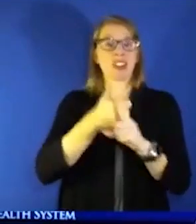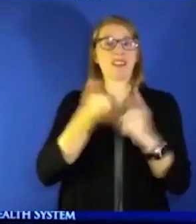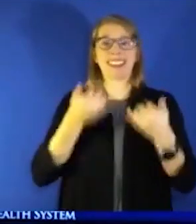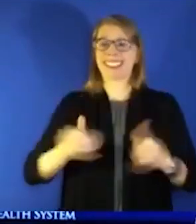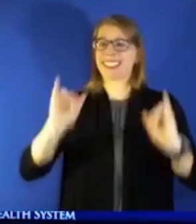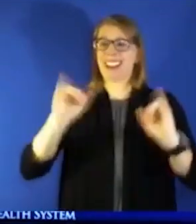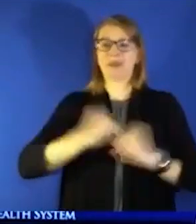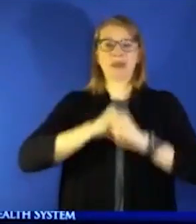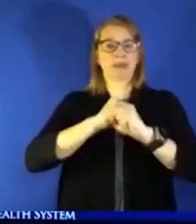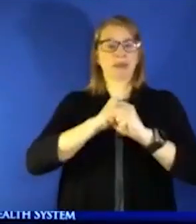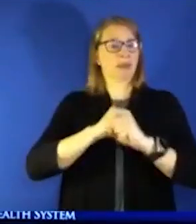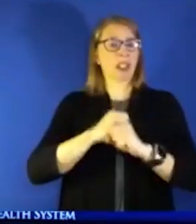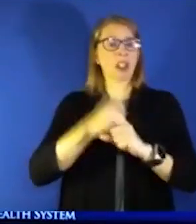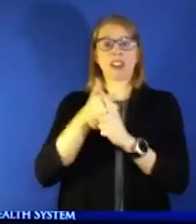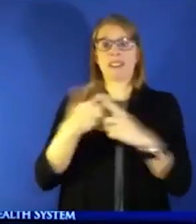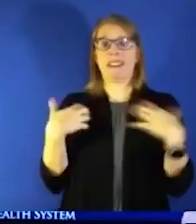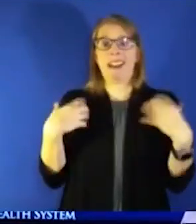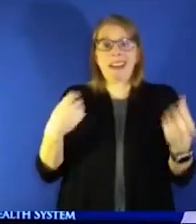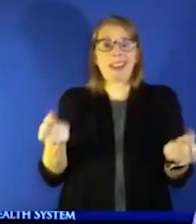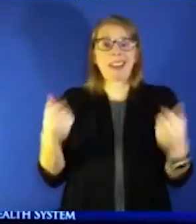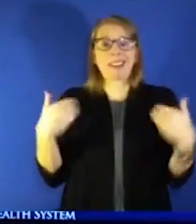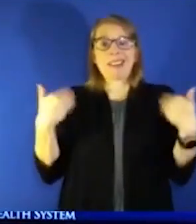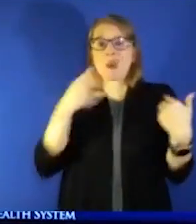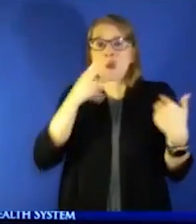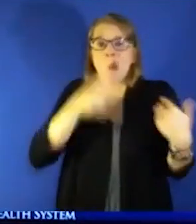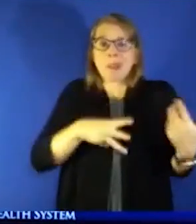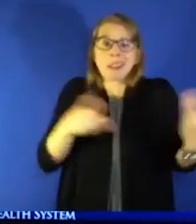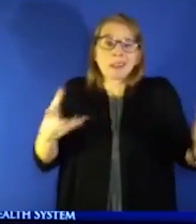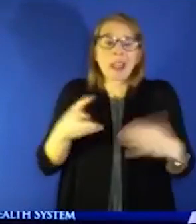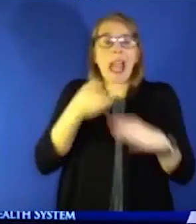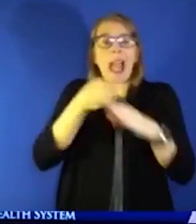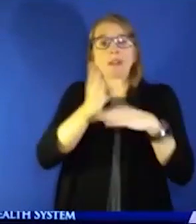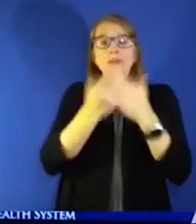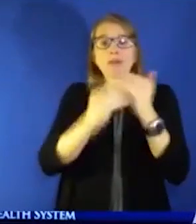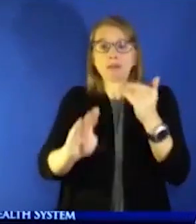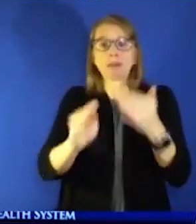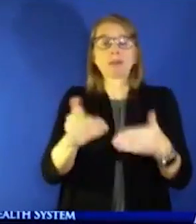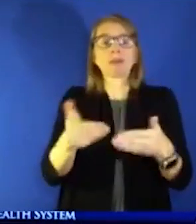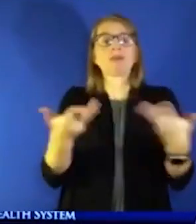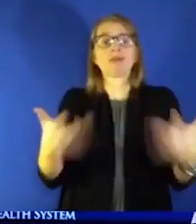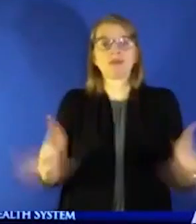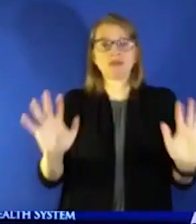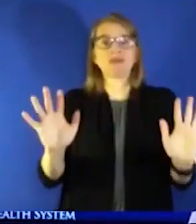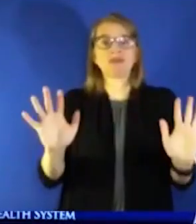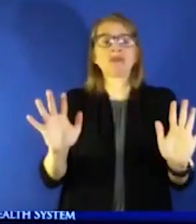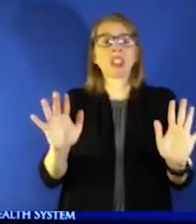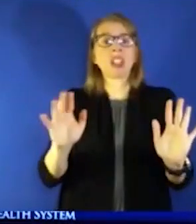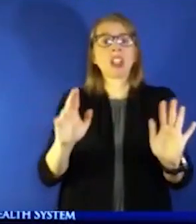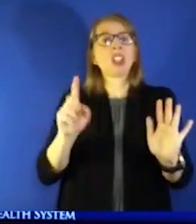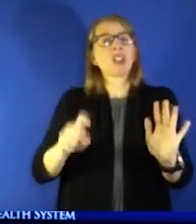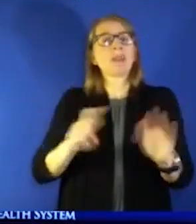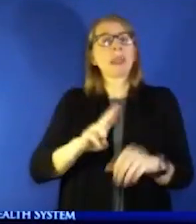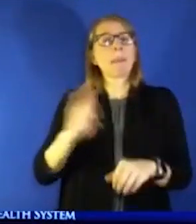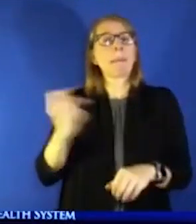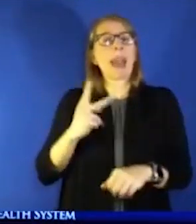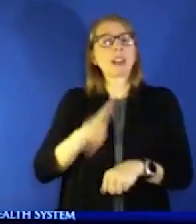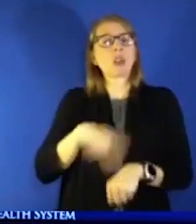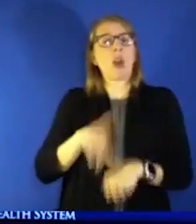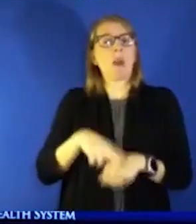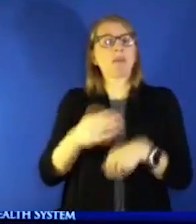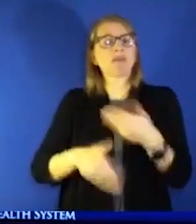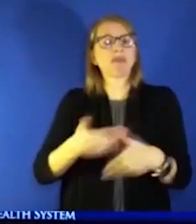otherwise healthy young woman, after you've given birth, a lot of things should return to normal. We know that the